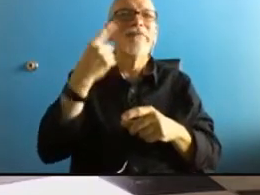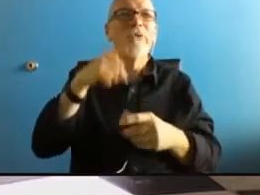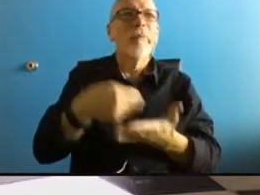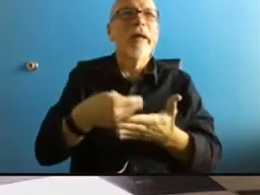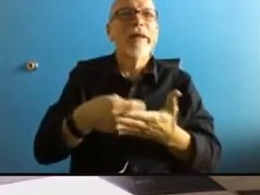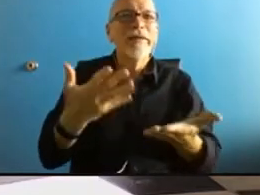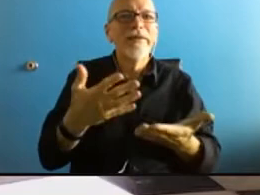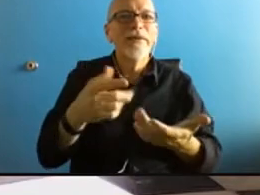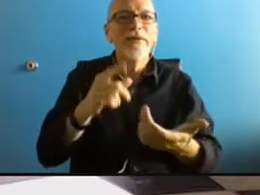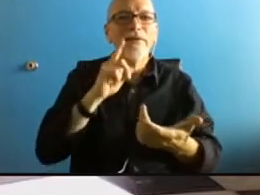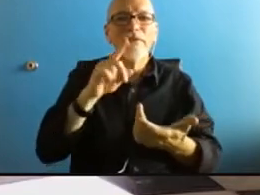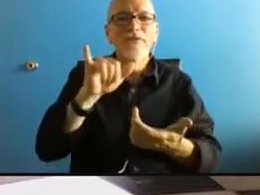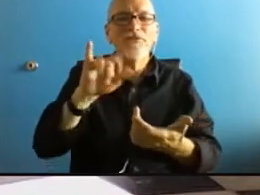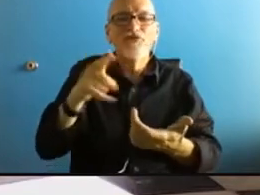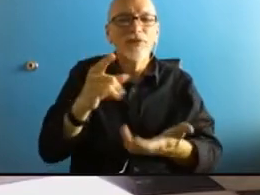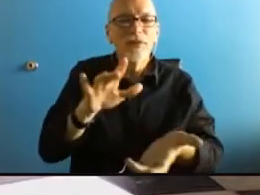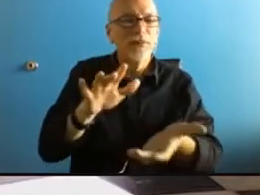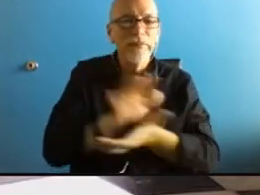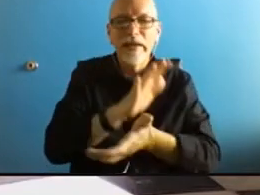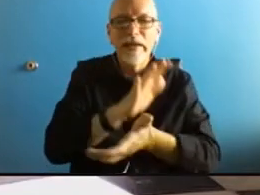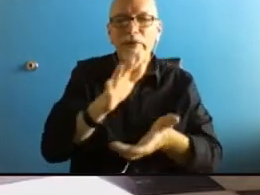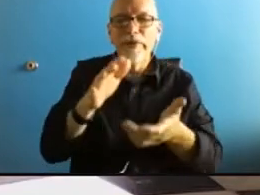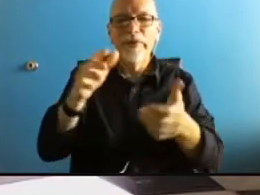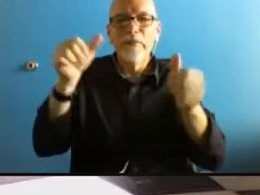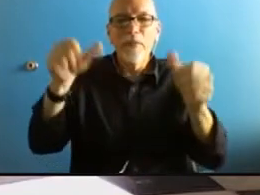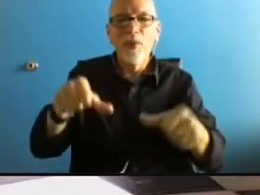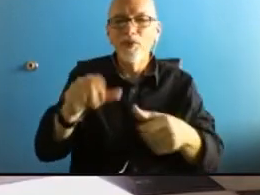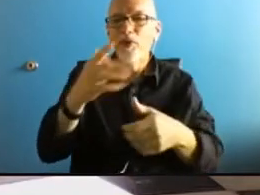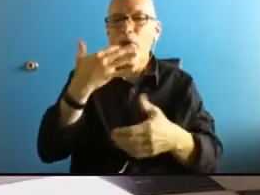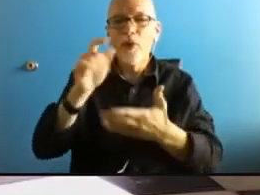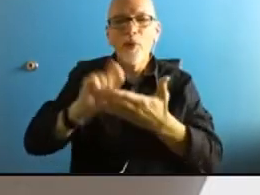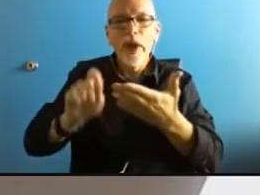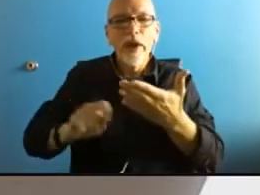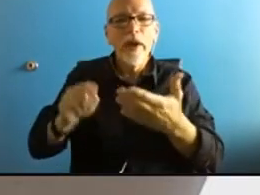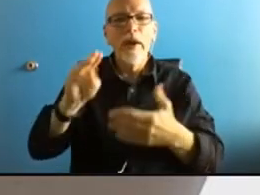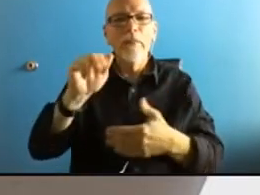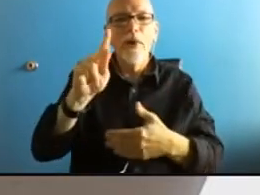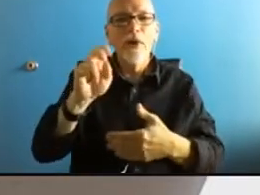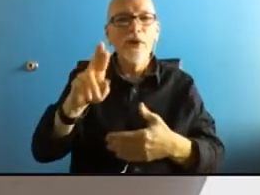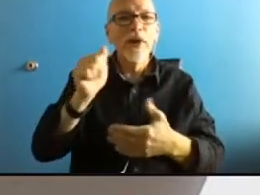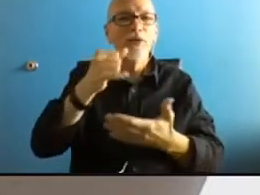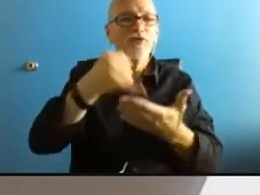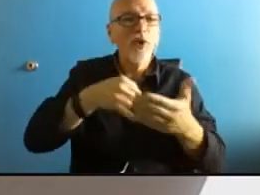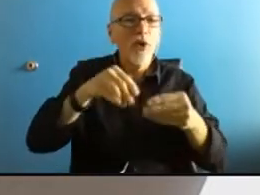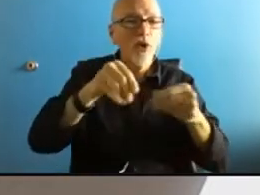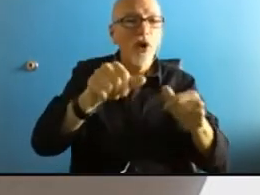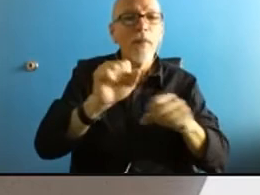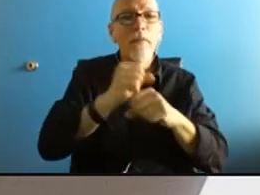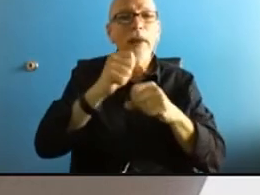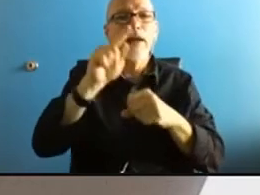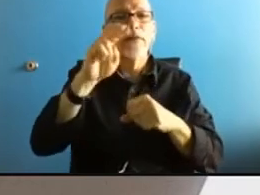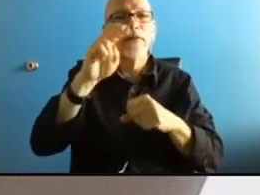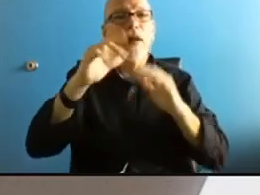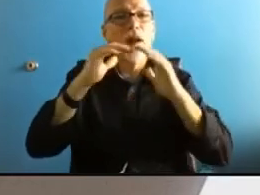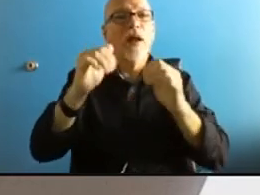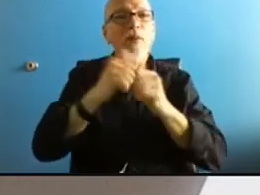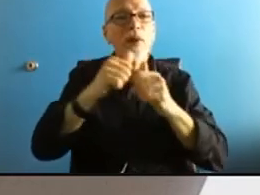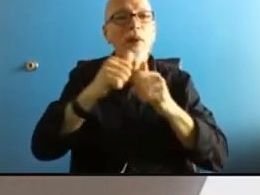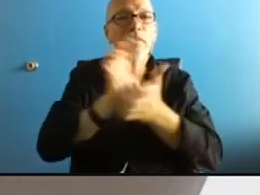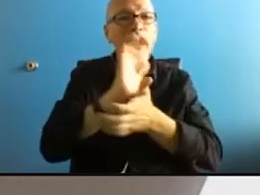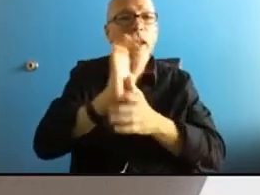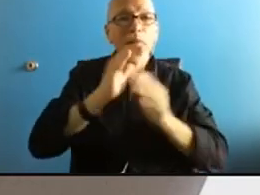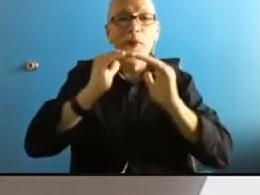just poster paper and crayons and markers. You can draw the garden. You can make the tunnel with paper blocks. Yeah. It's